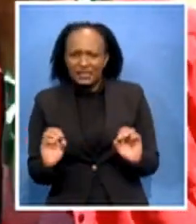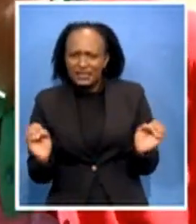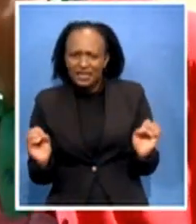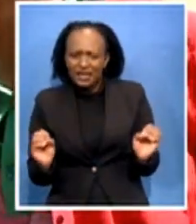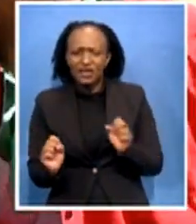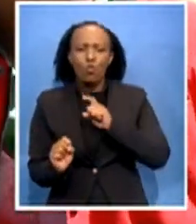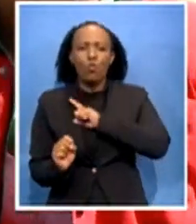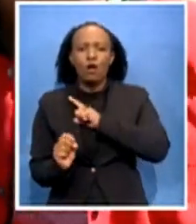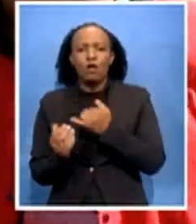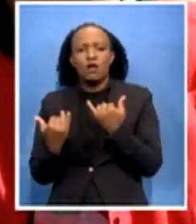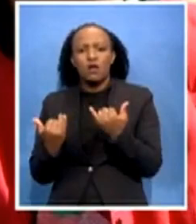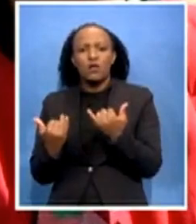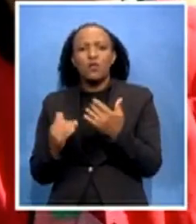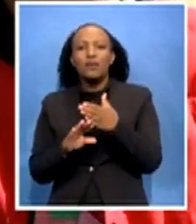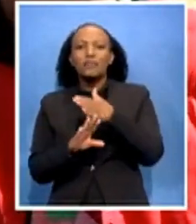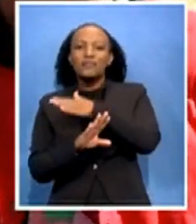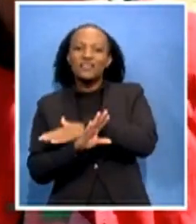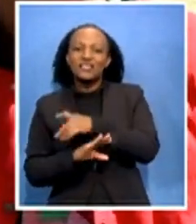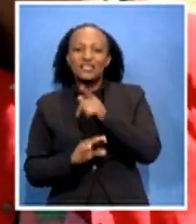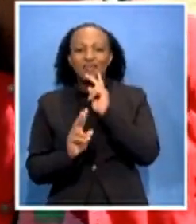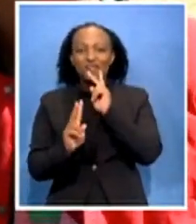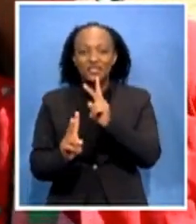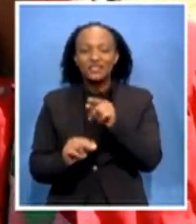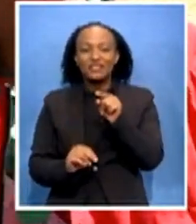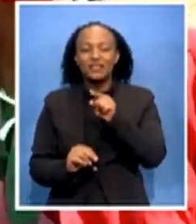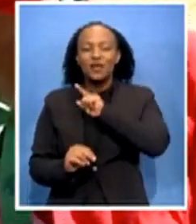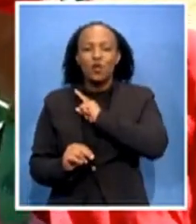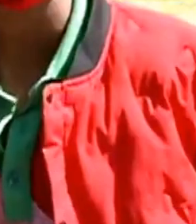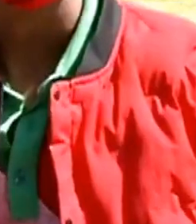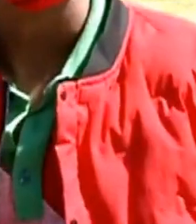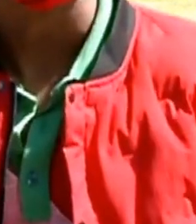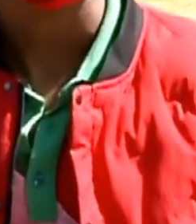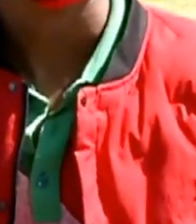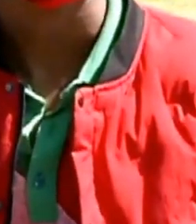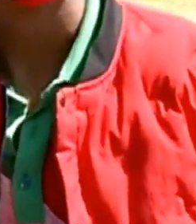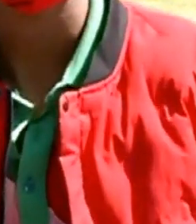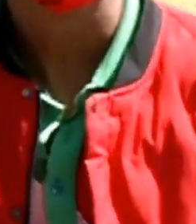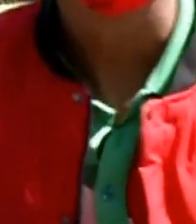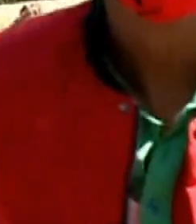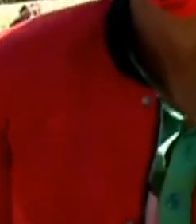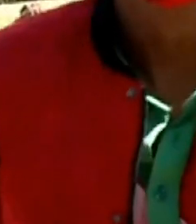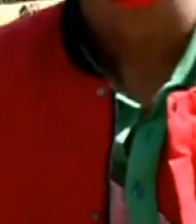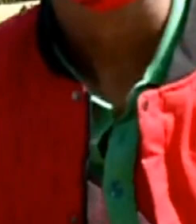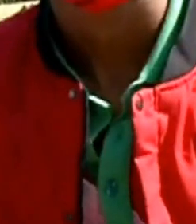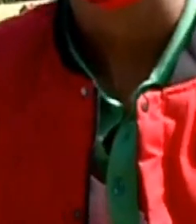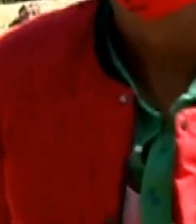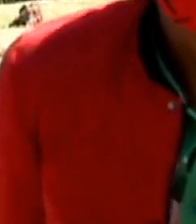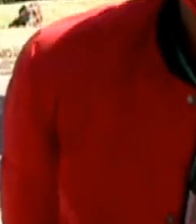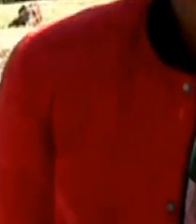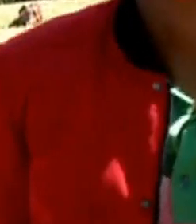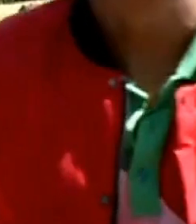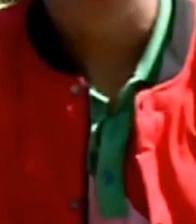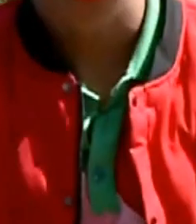visits, that there were no changes even after that, as he was talking that the issue of money